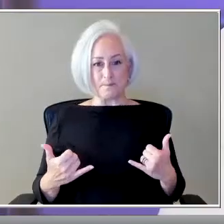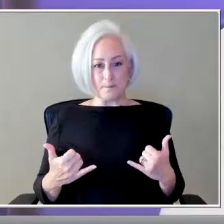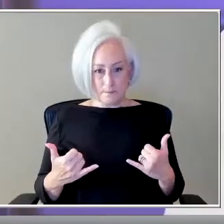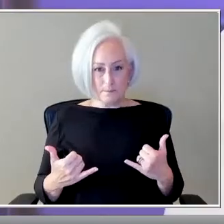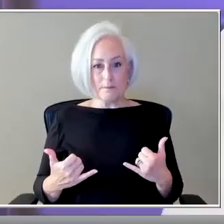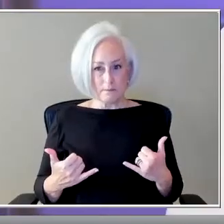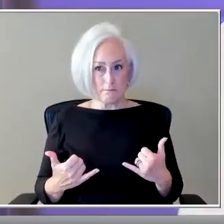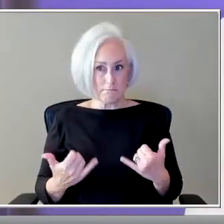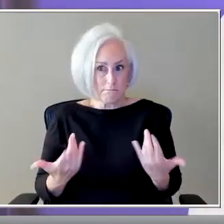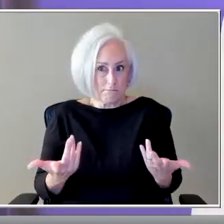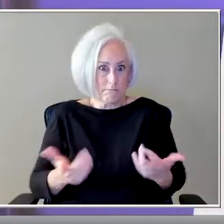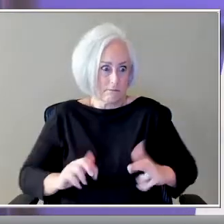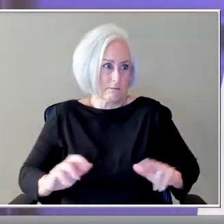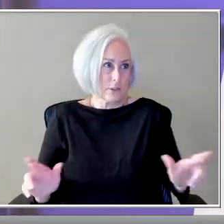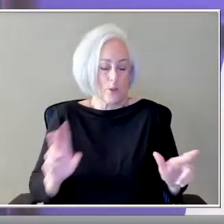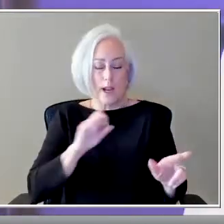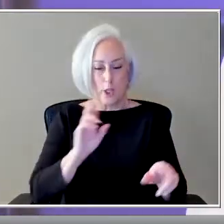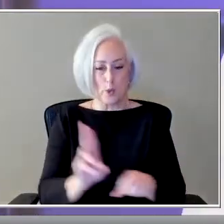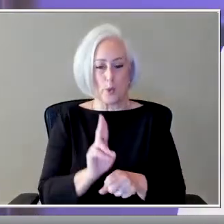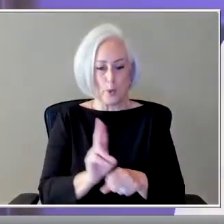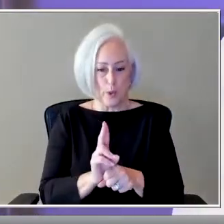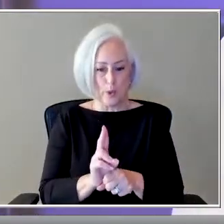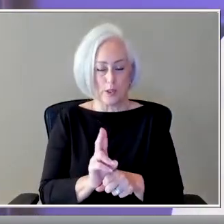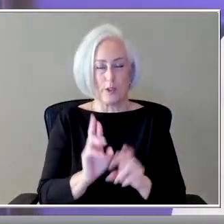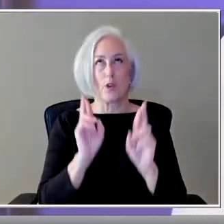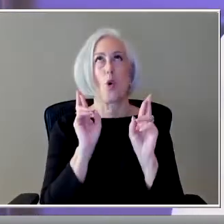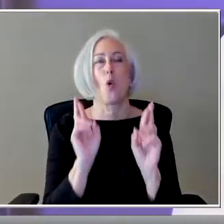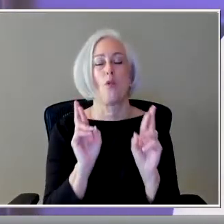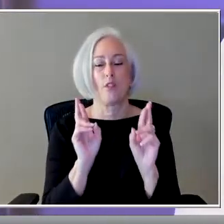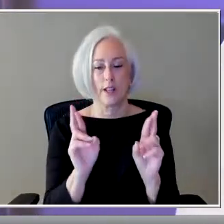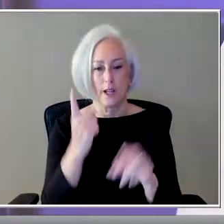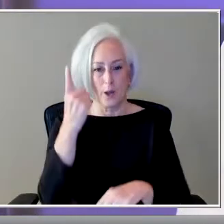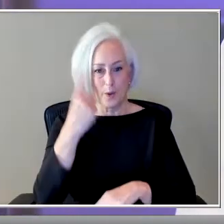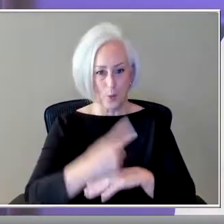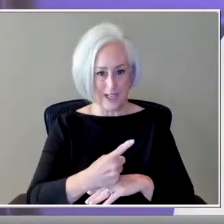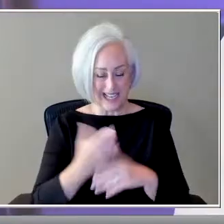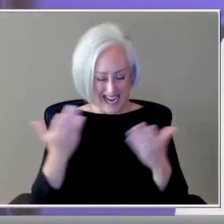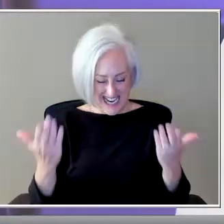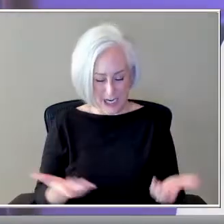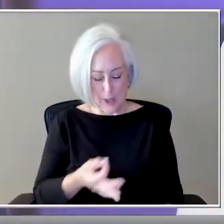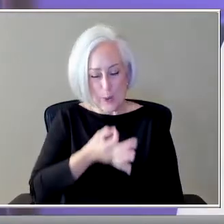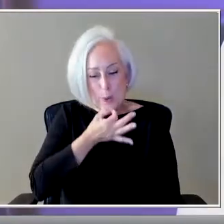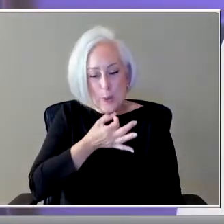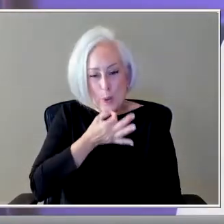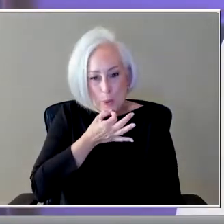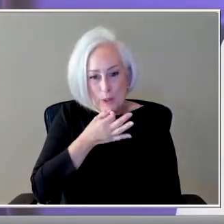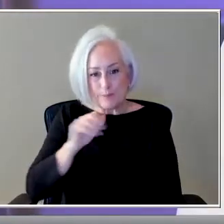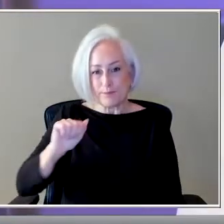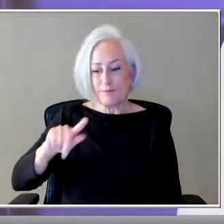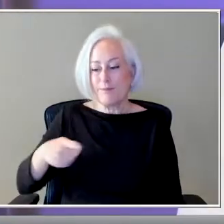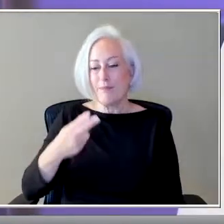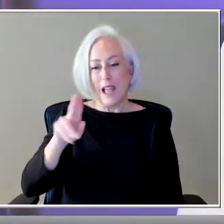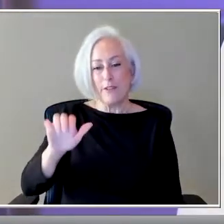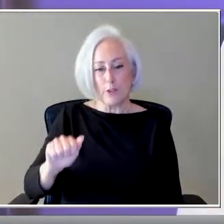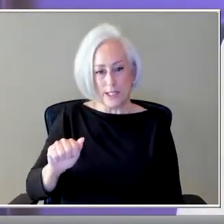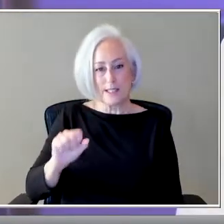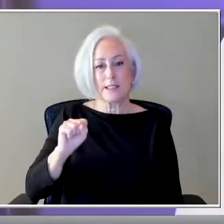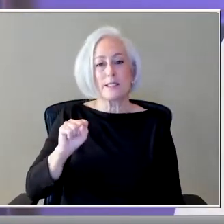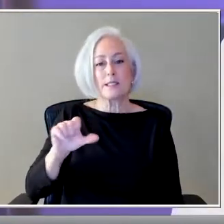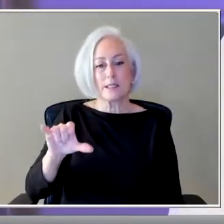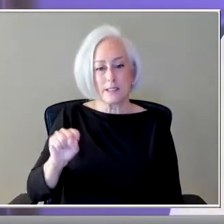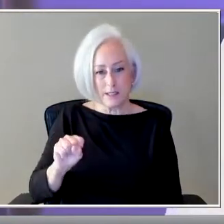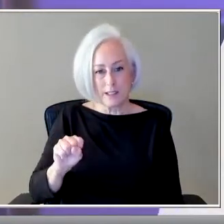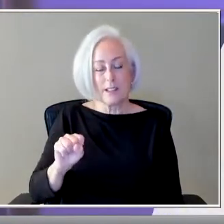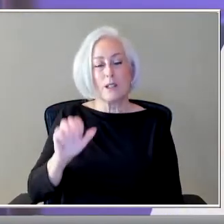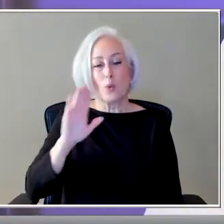ready for use. I'm hopeful that one day here in the very near future that apheresis is going to be one of those tools that helps us to have